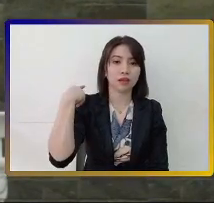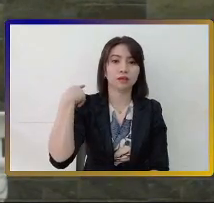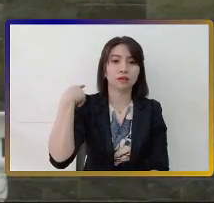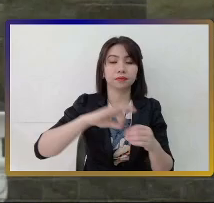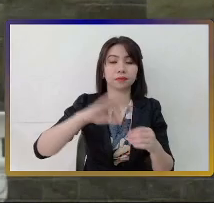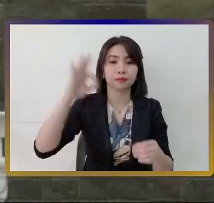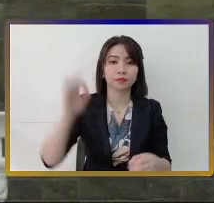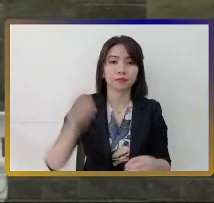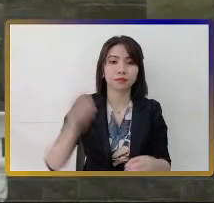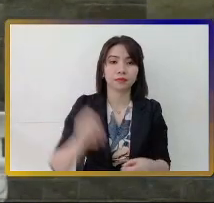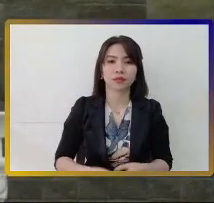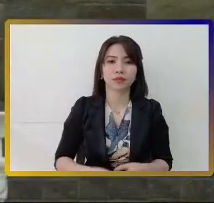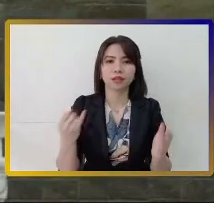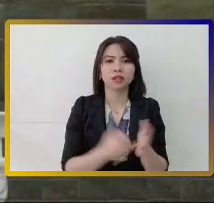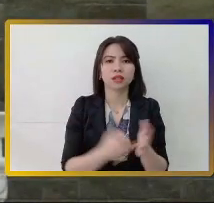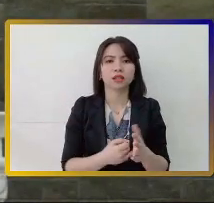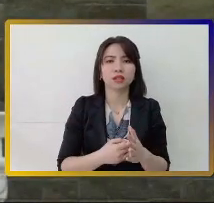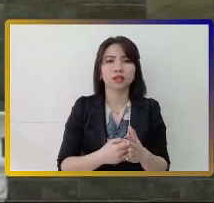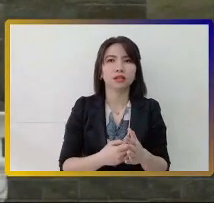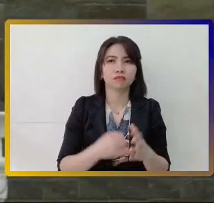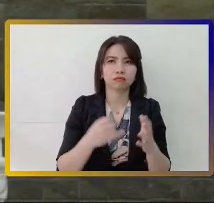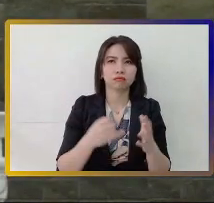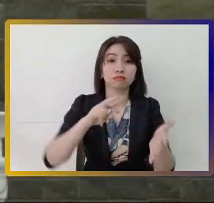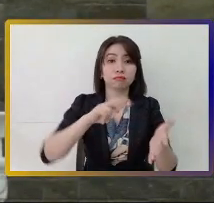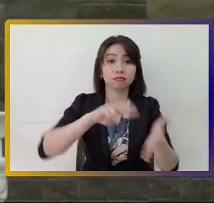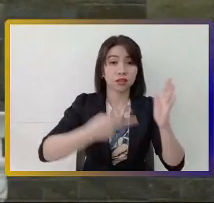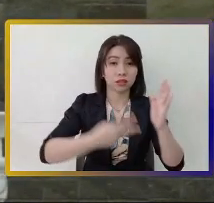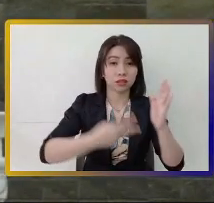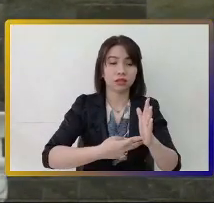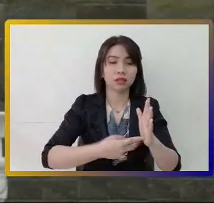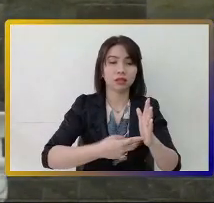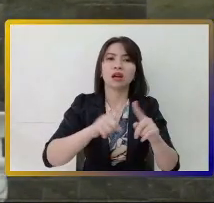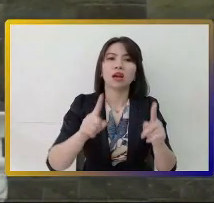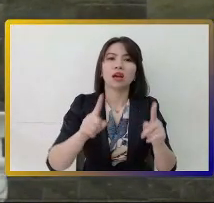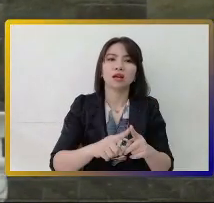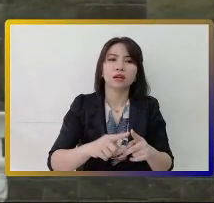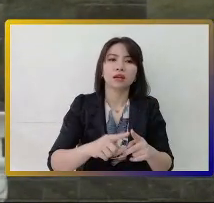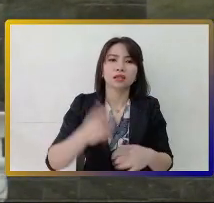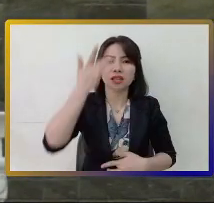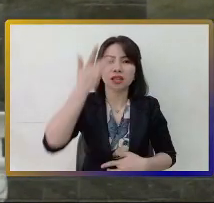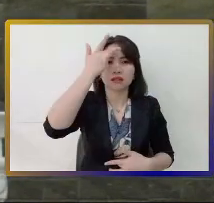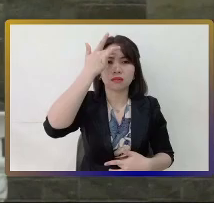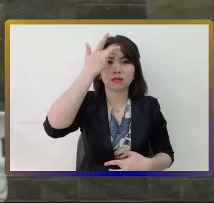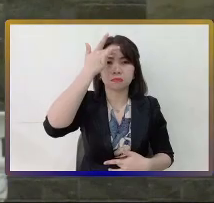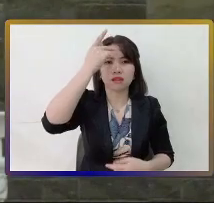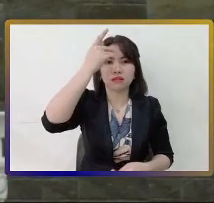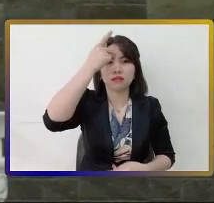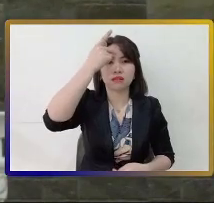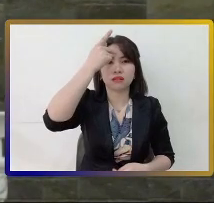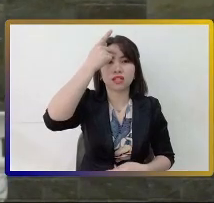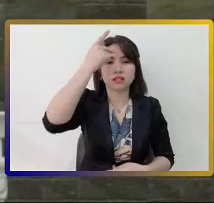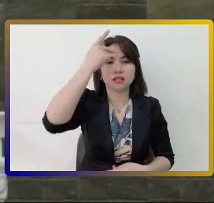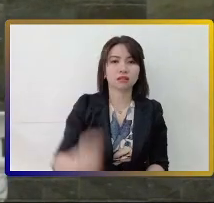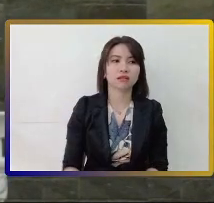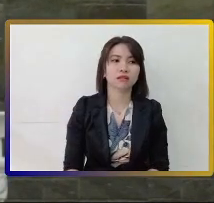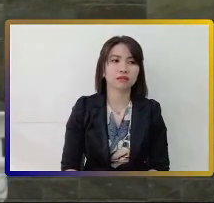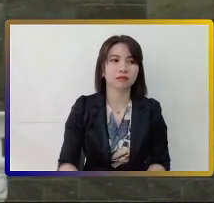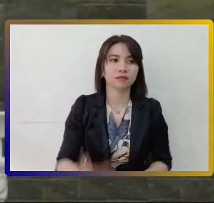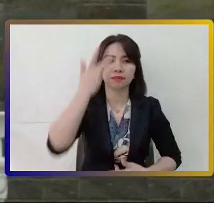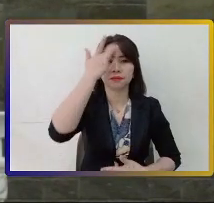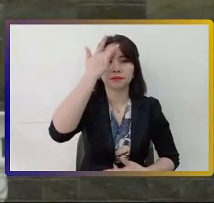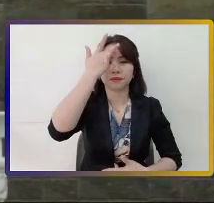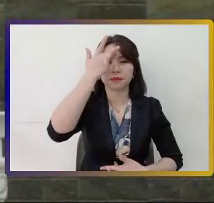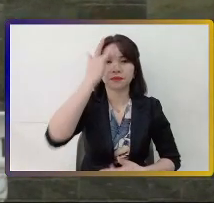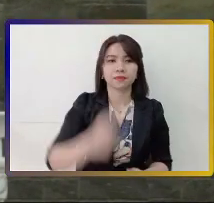defined as disease. You see? But what is important here, brethren, is the